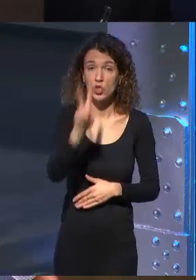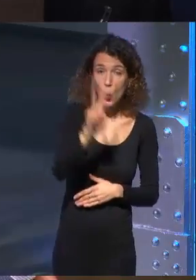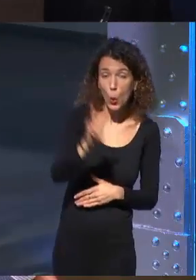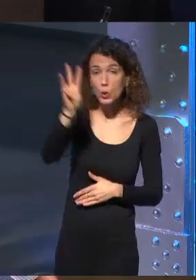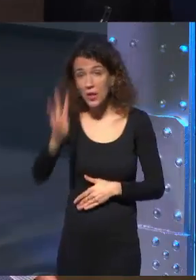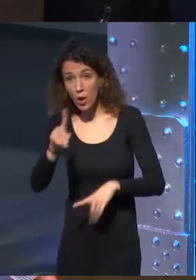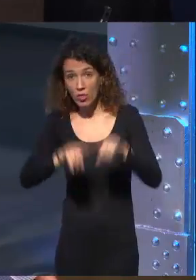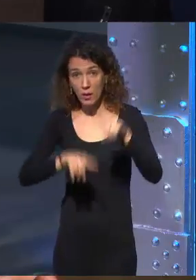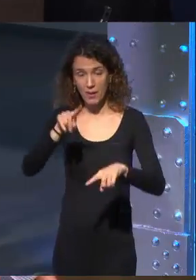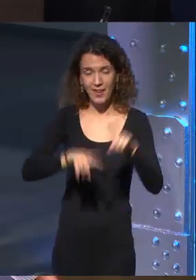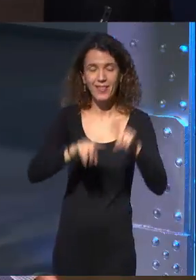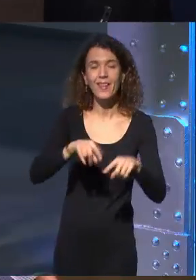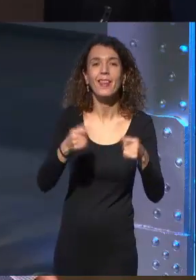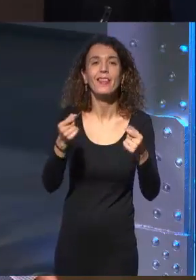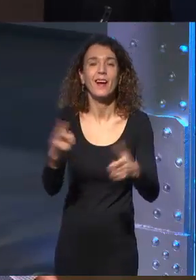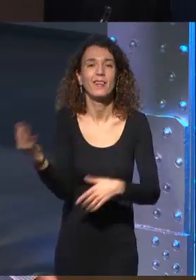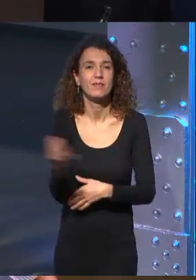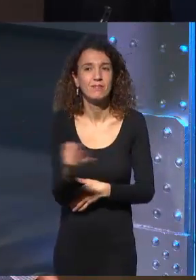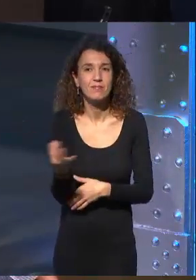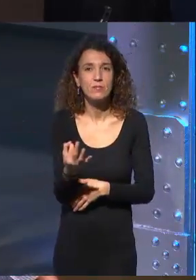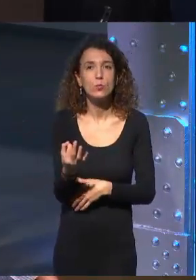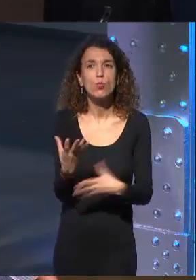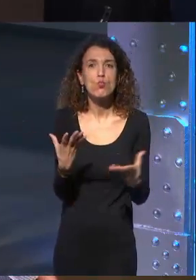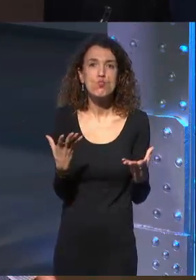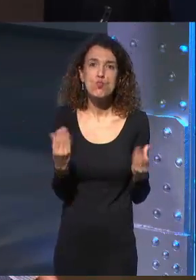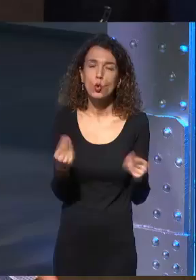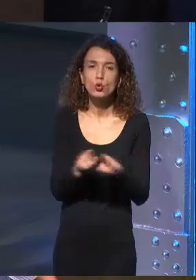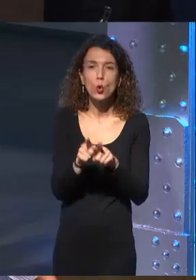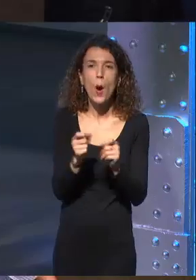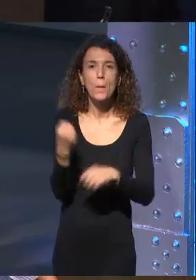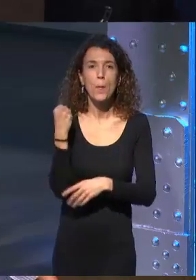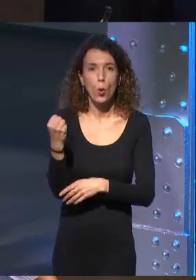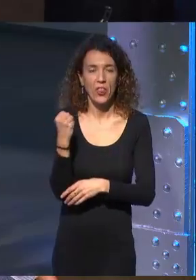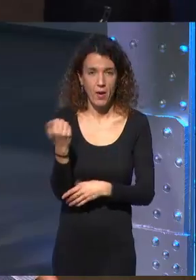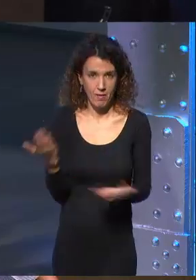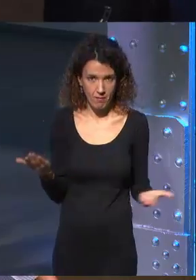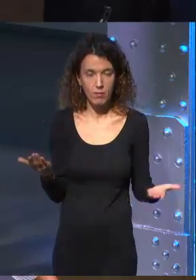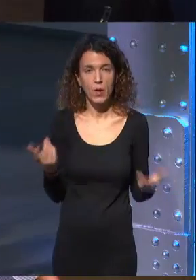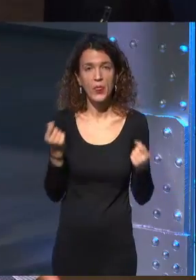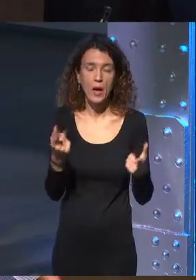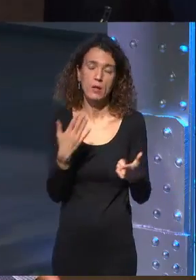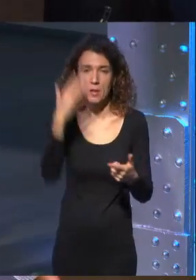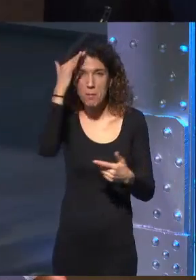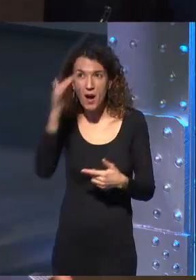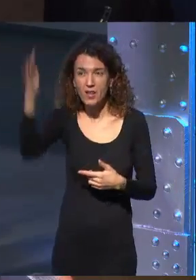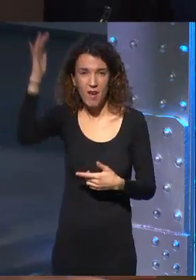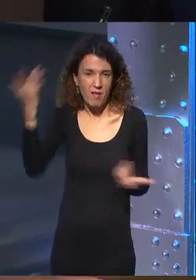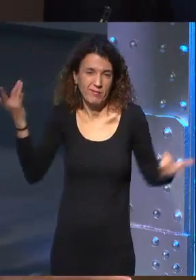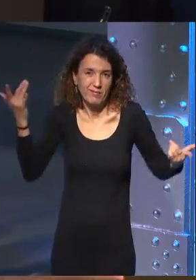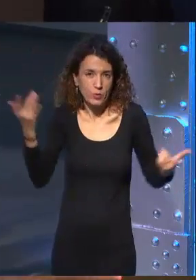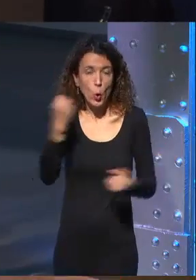to a high school student, you are giving them a great amount of